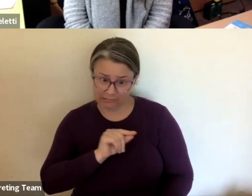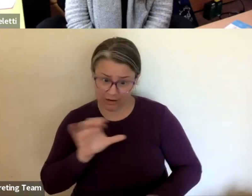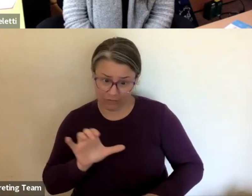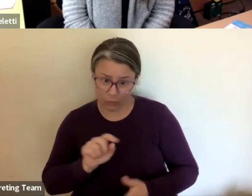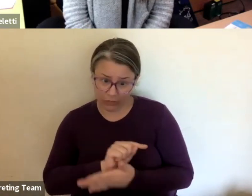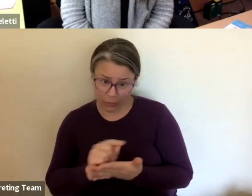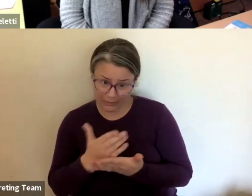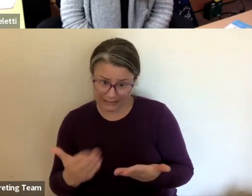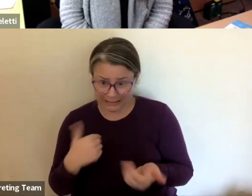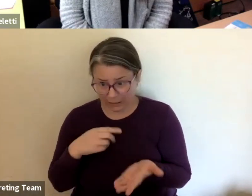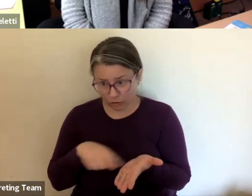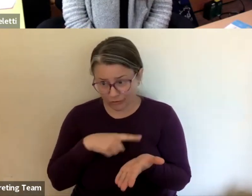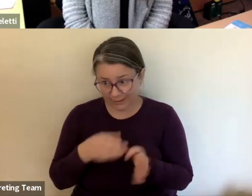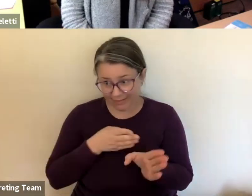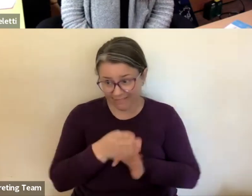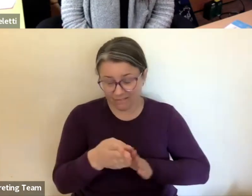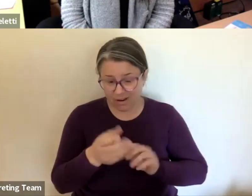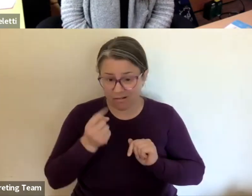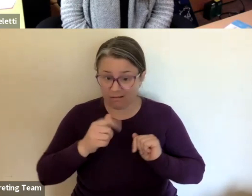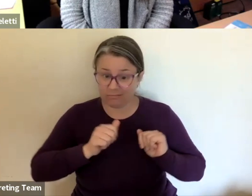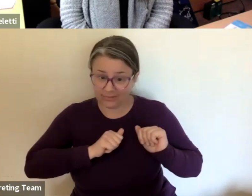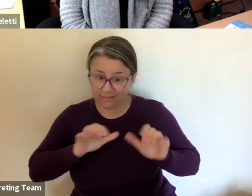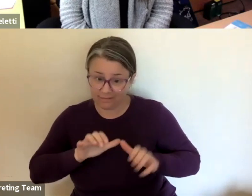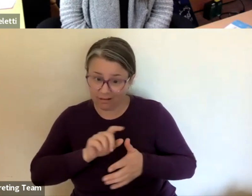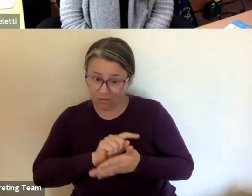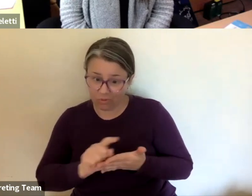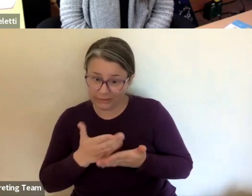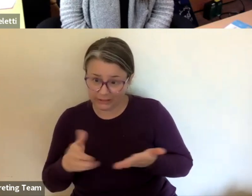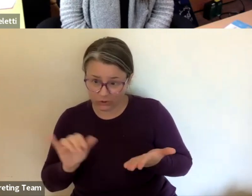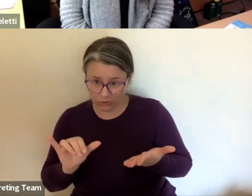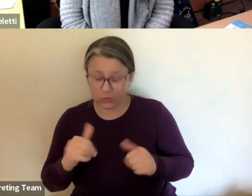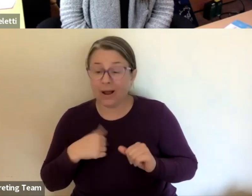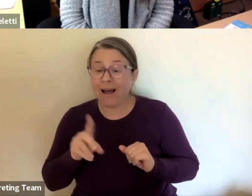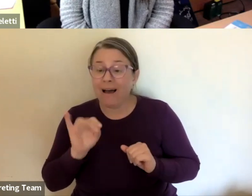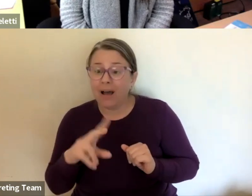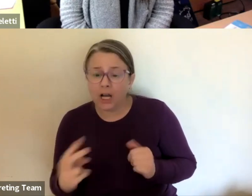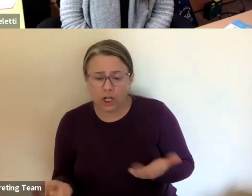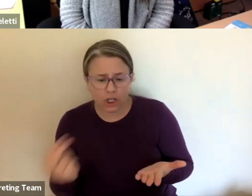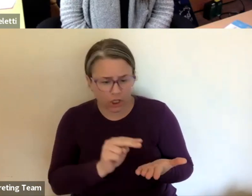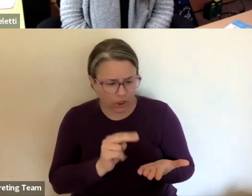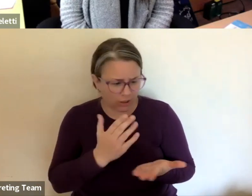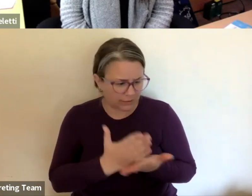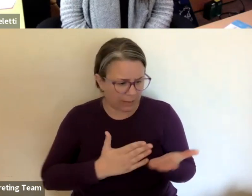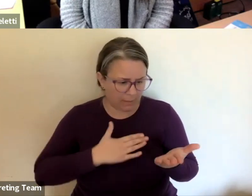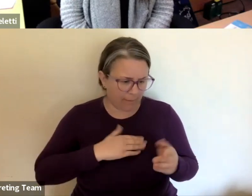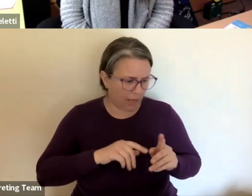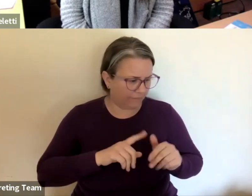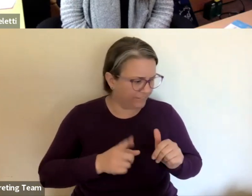looked at some of the first few papers that I wrote, and I was so angry with myself because I realized that I did